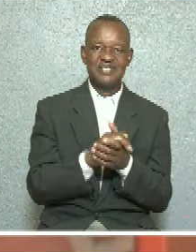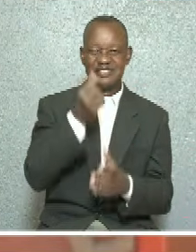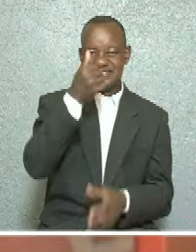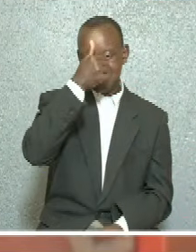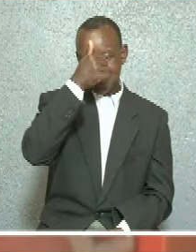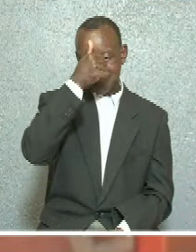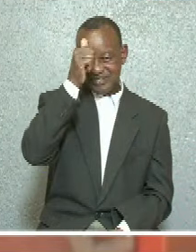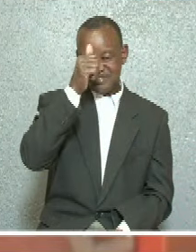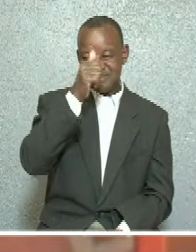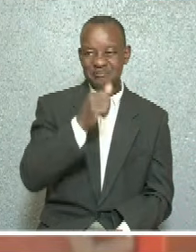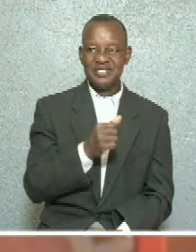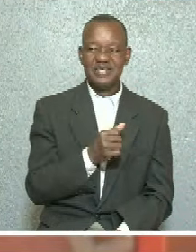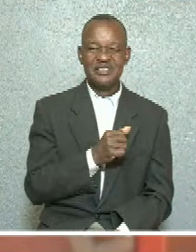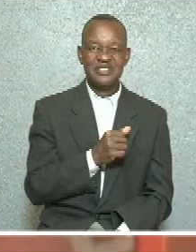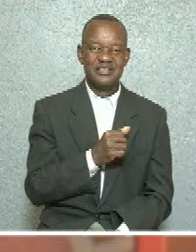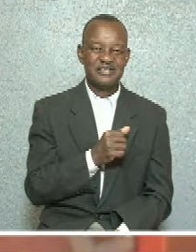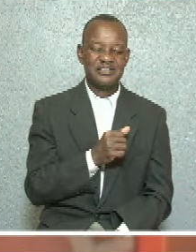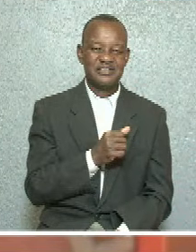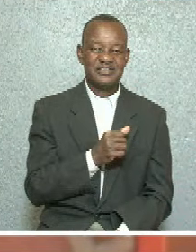There you go, it's gone.